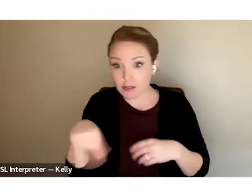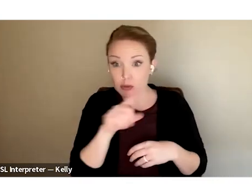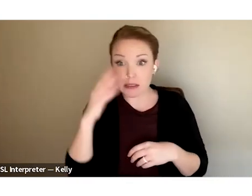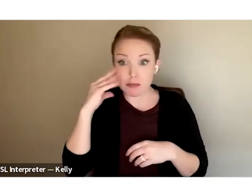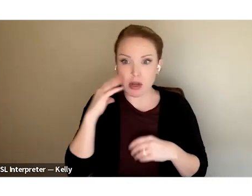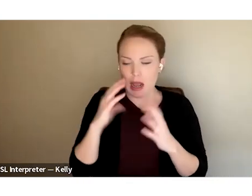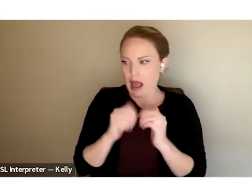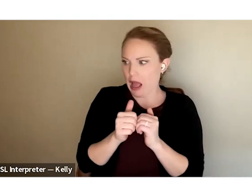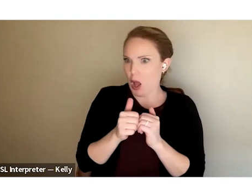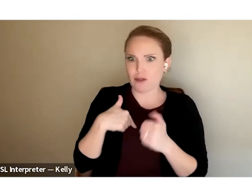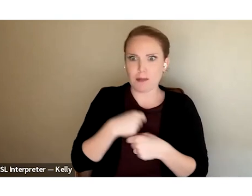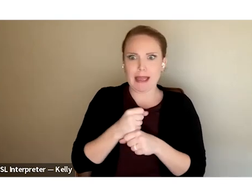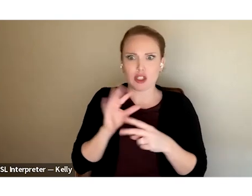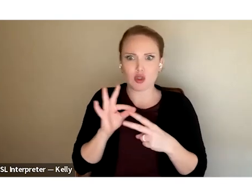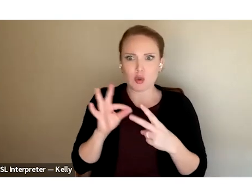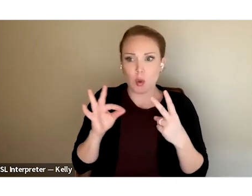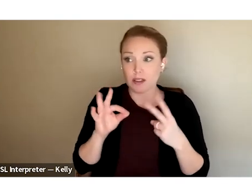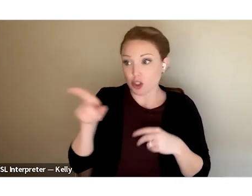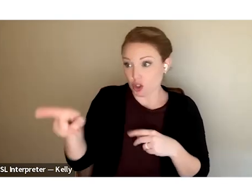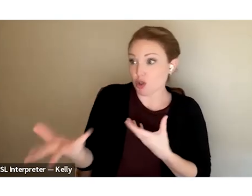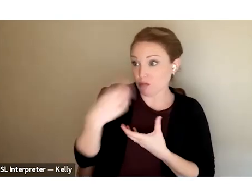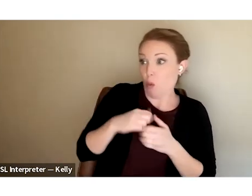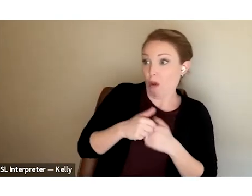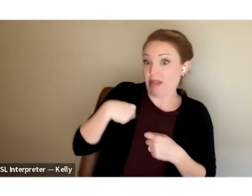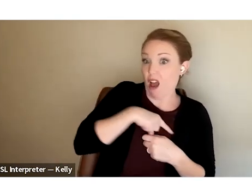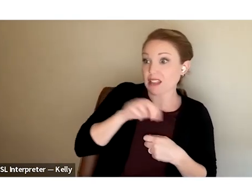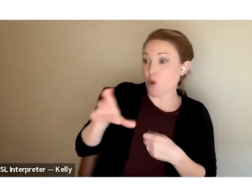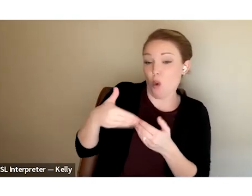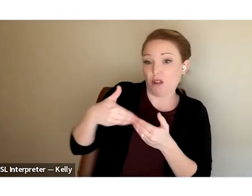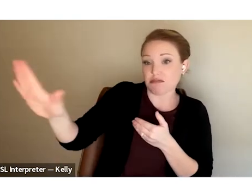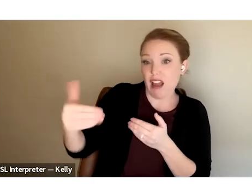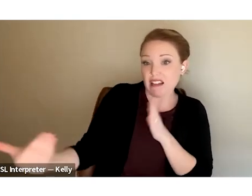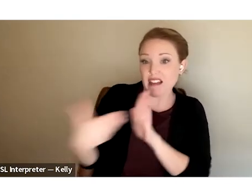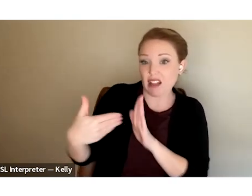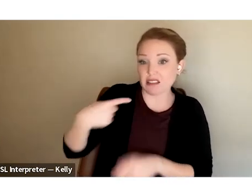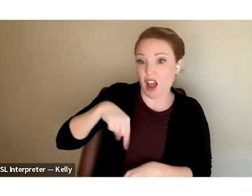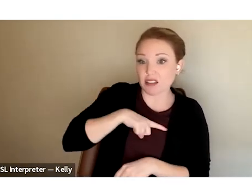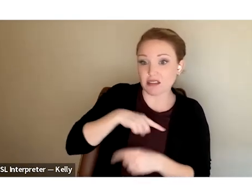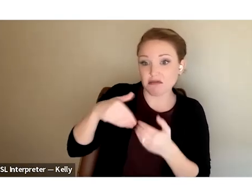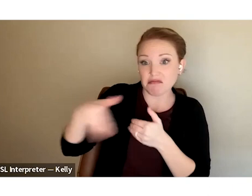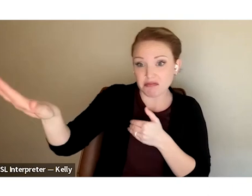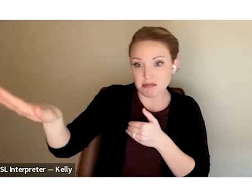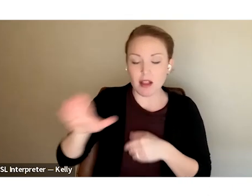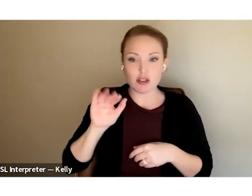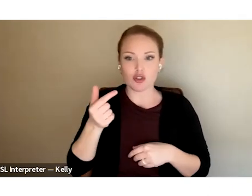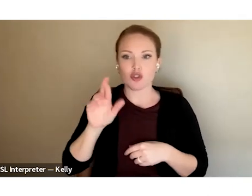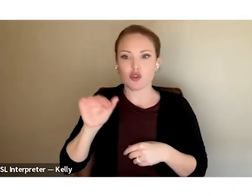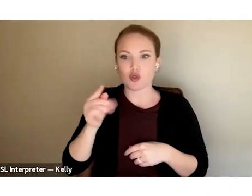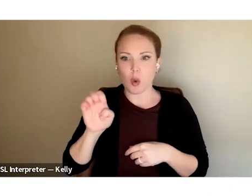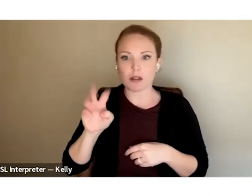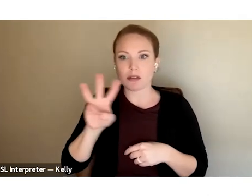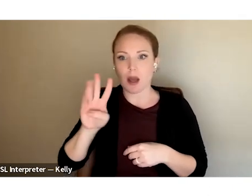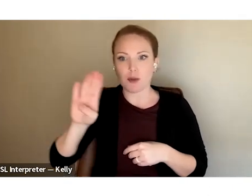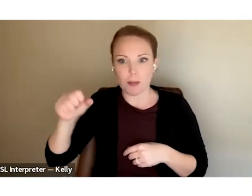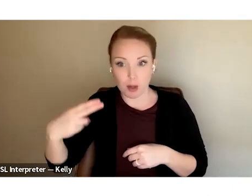a choice, whether you are with us or against us. That was the language used by George W. Bush, who has undergone